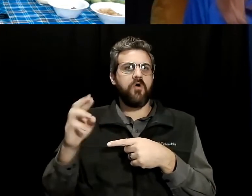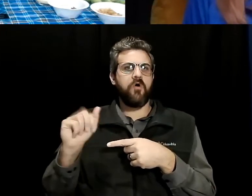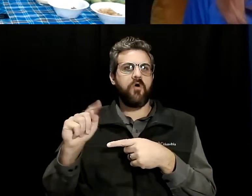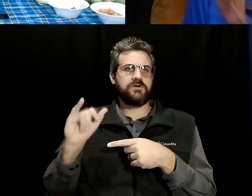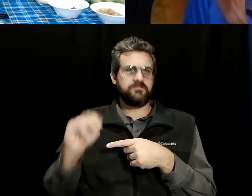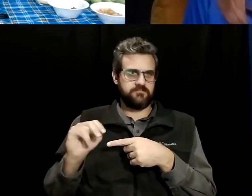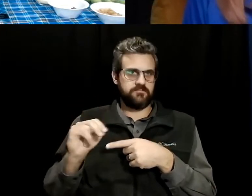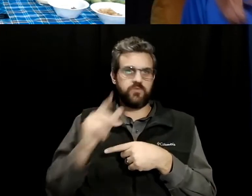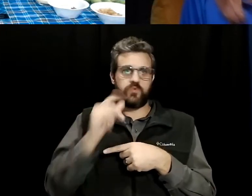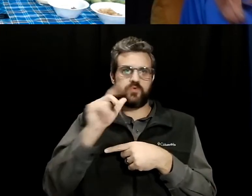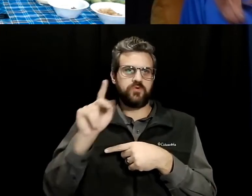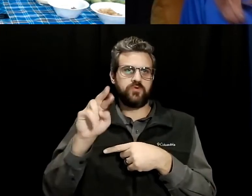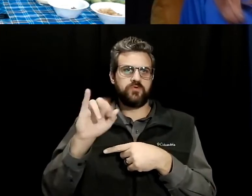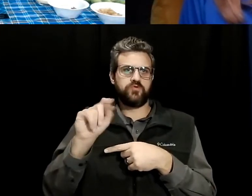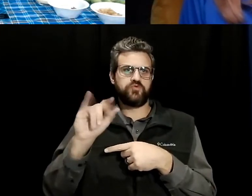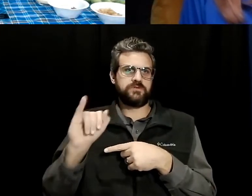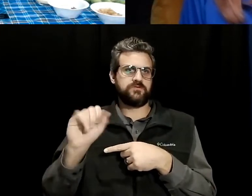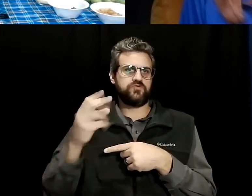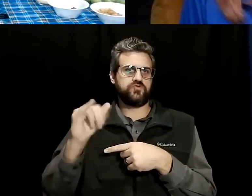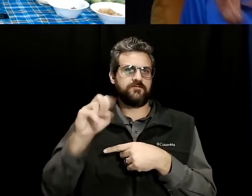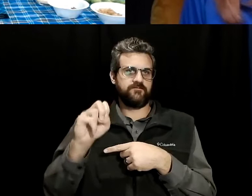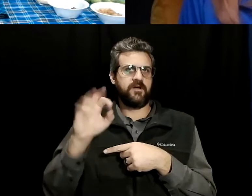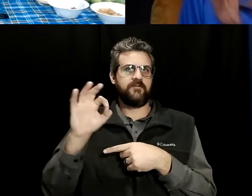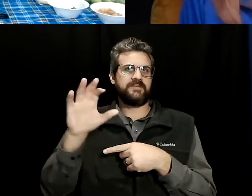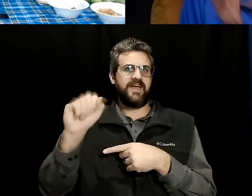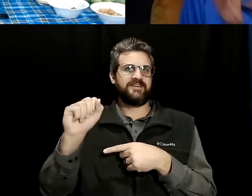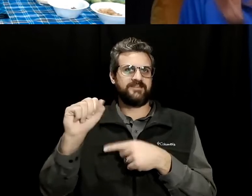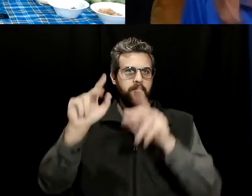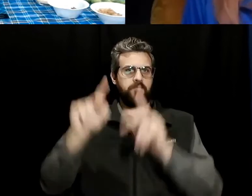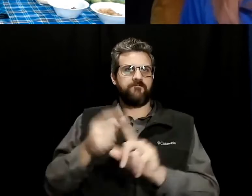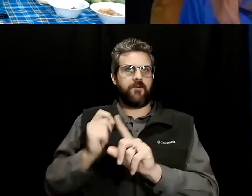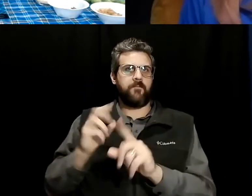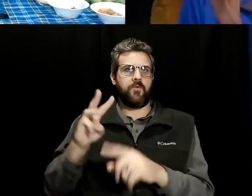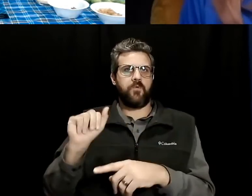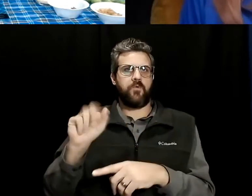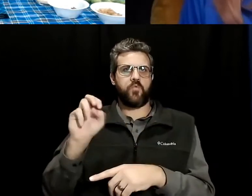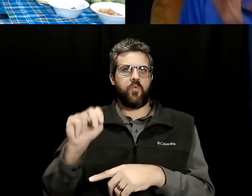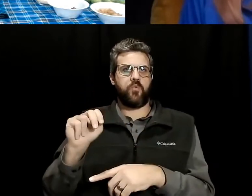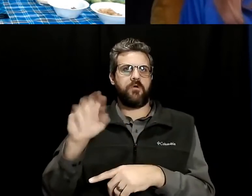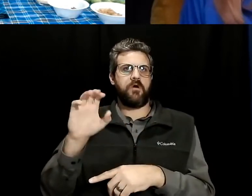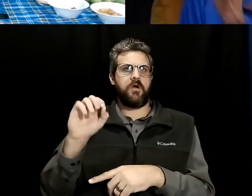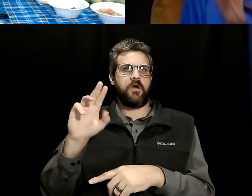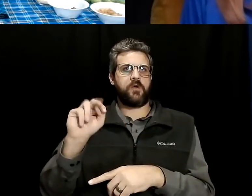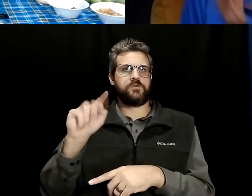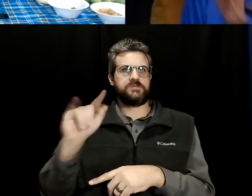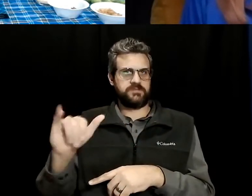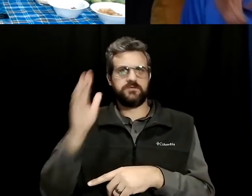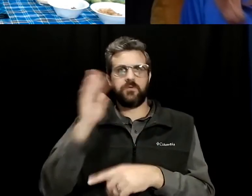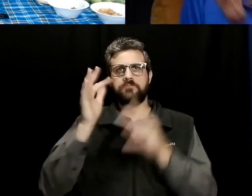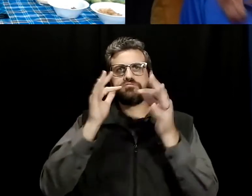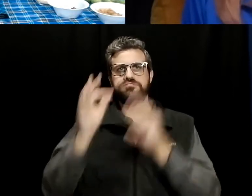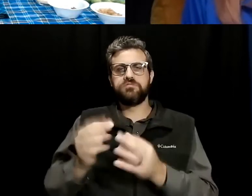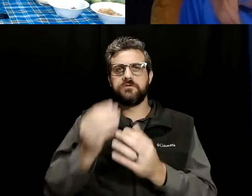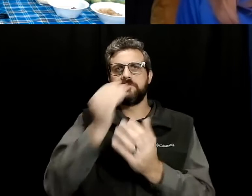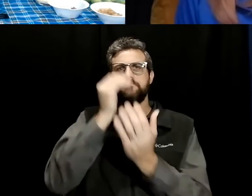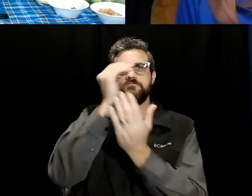in Warren County. And so she's going to talk through what's in that recipe. She's going to demonstrate some of the skills, techniques